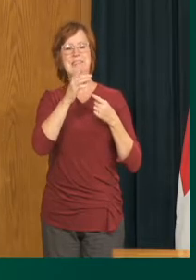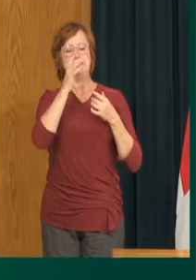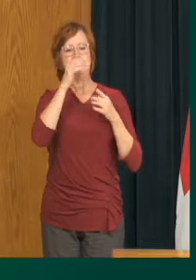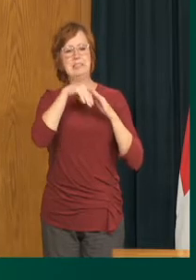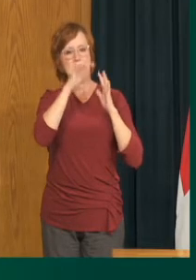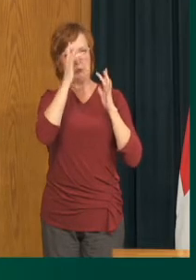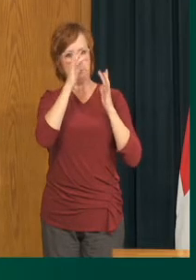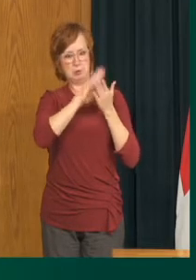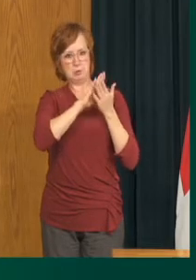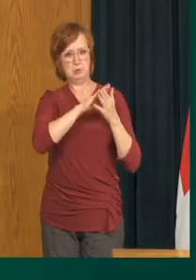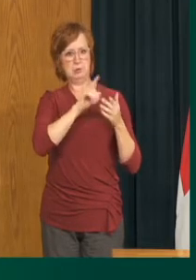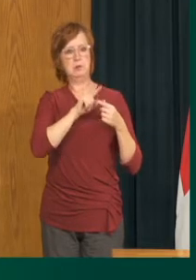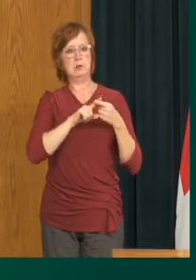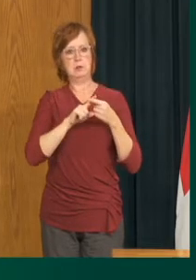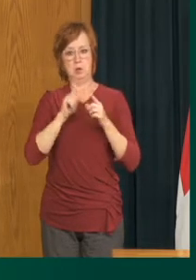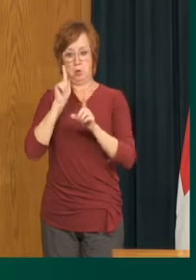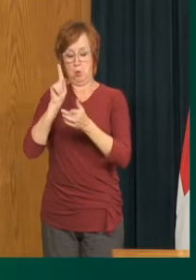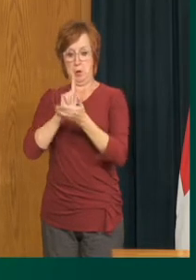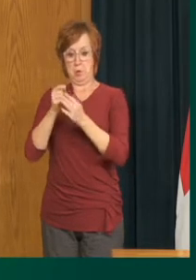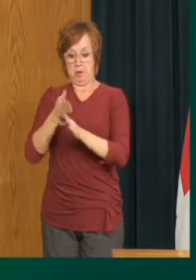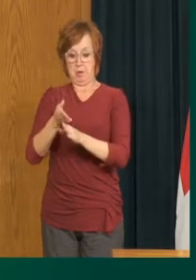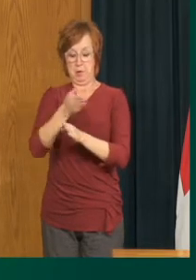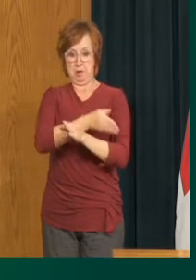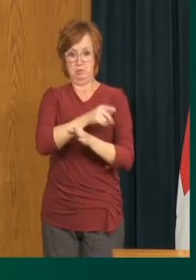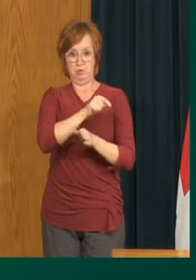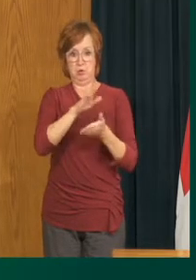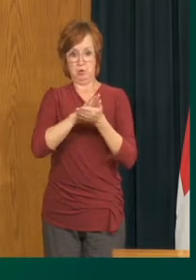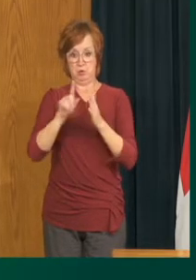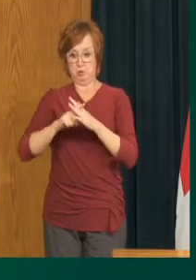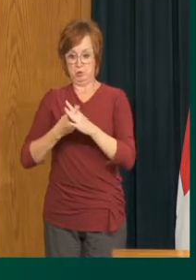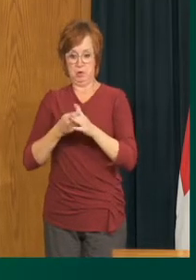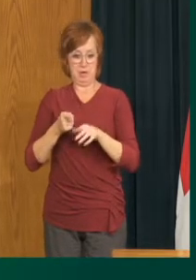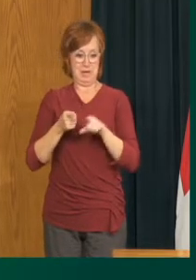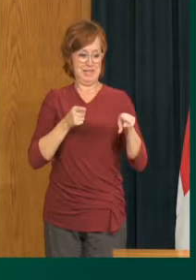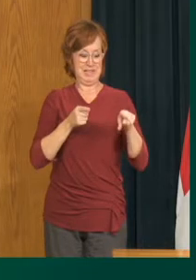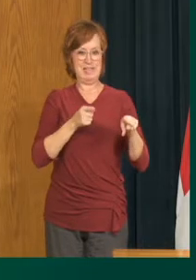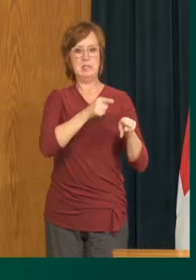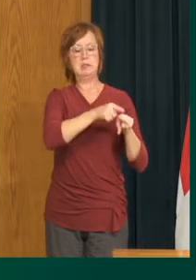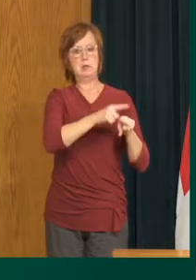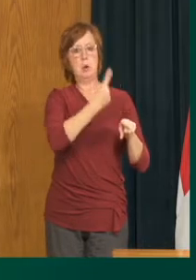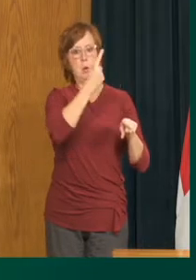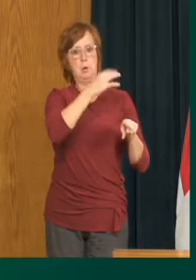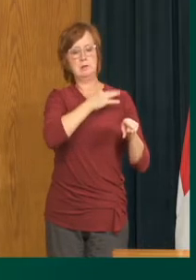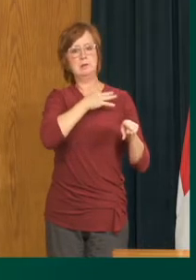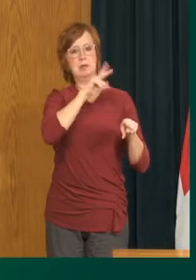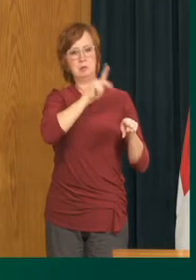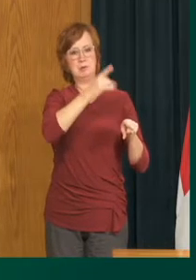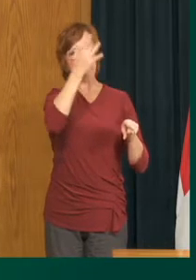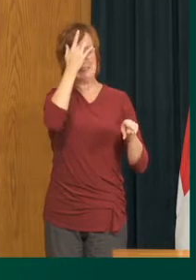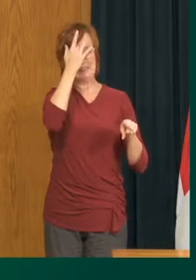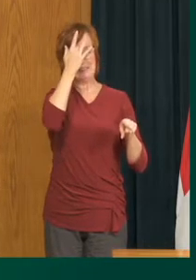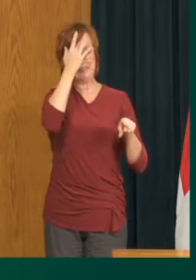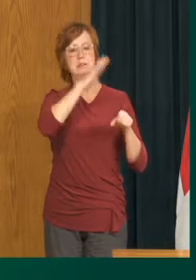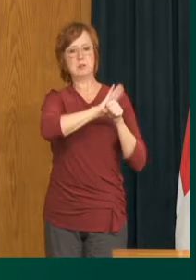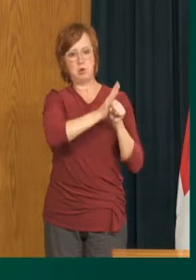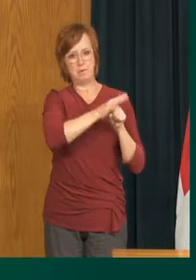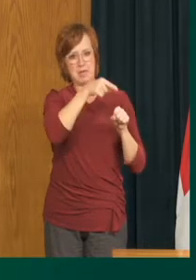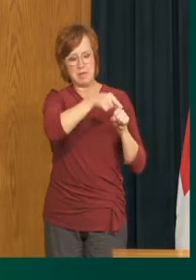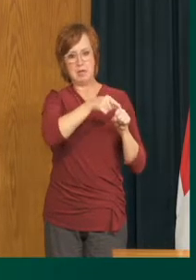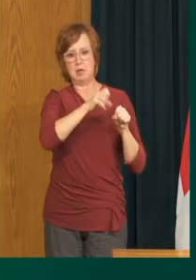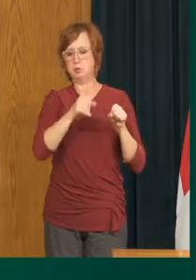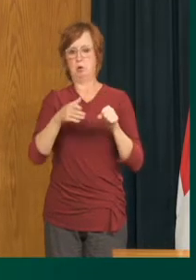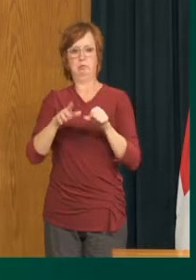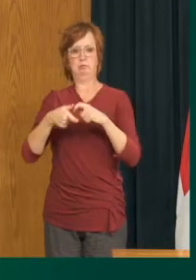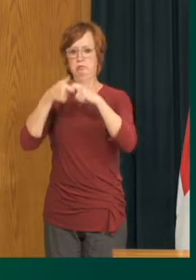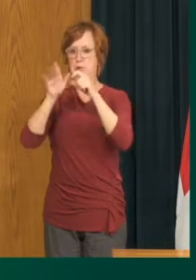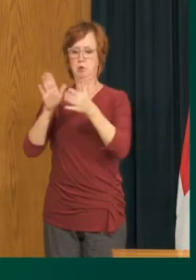a school with staff who were, one staff member who was symptomatic, and appropriate public health action was taken. School